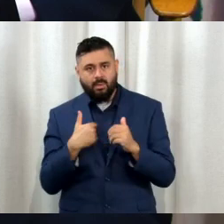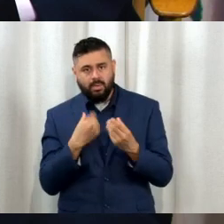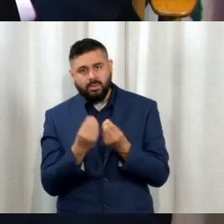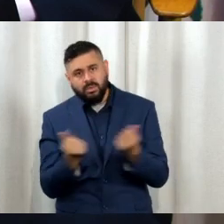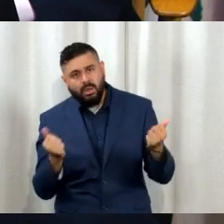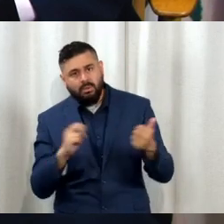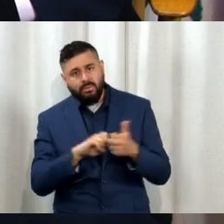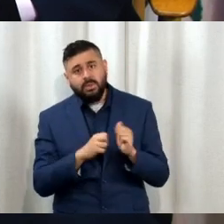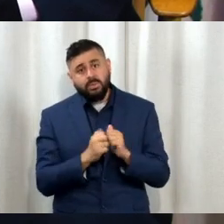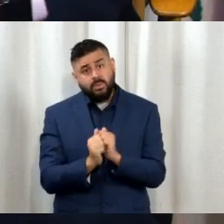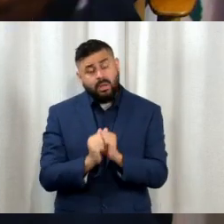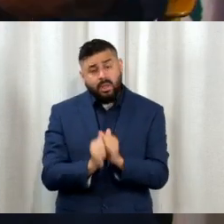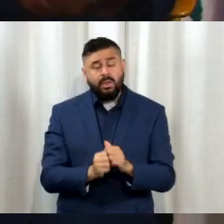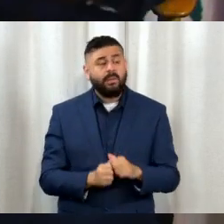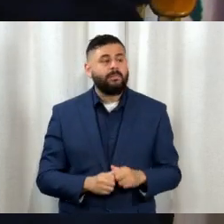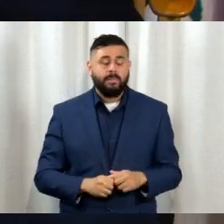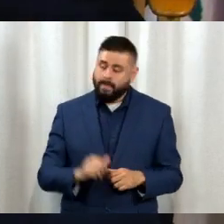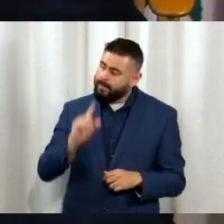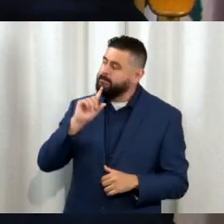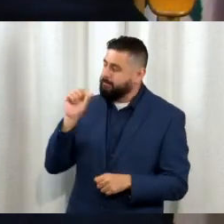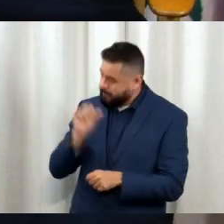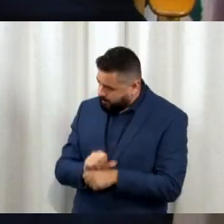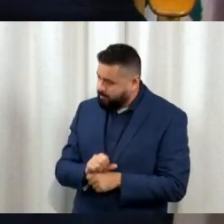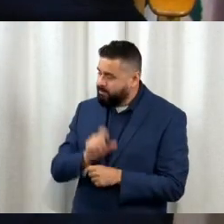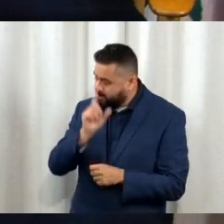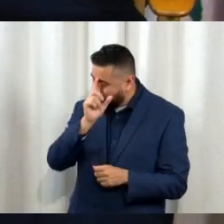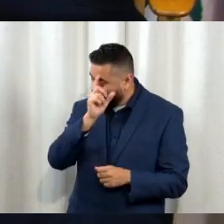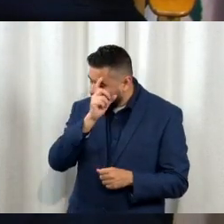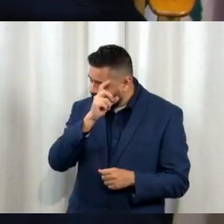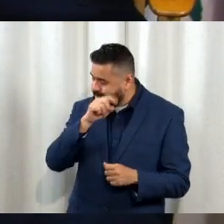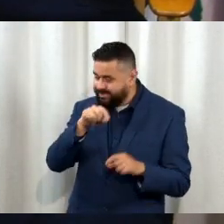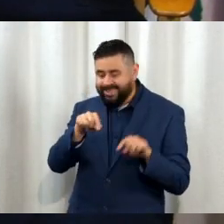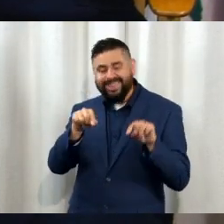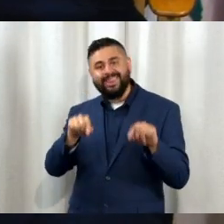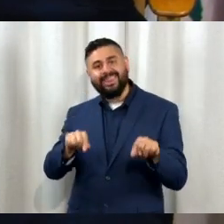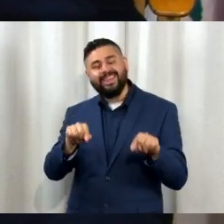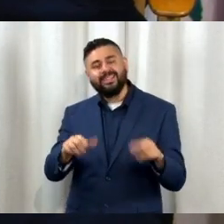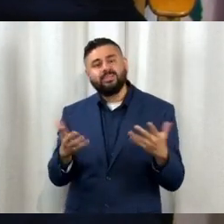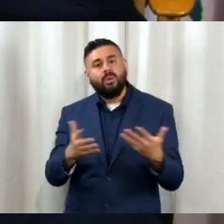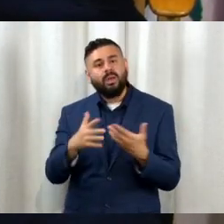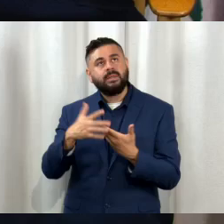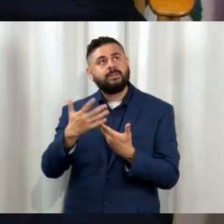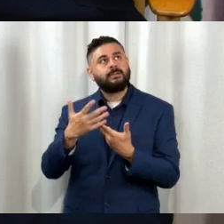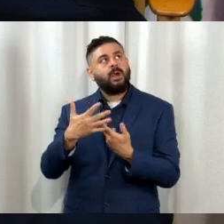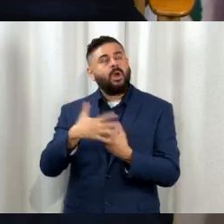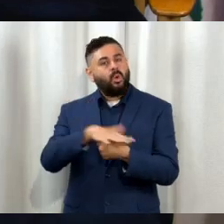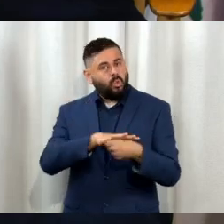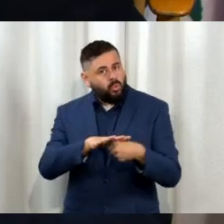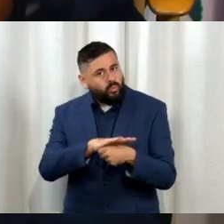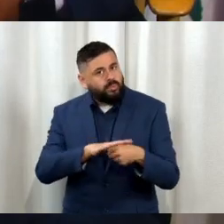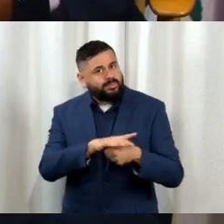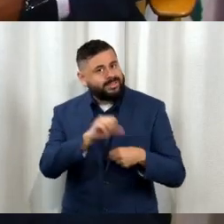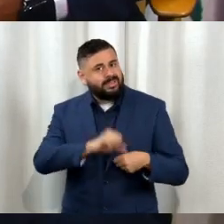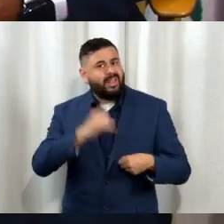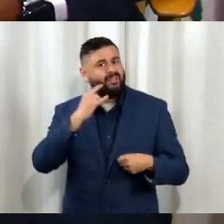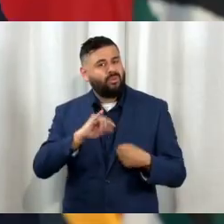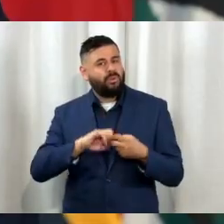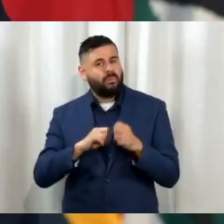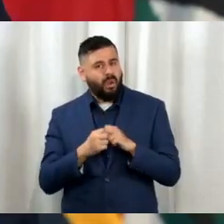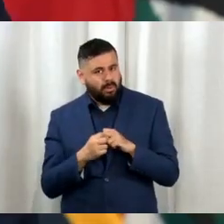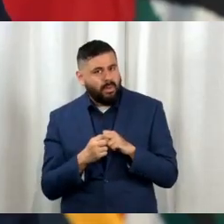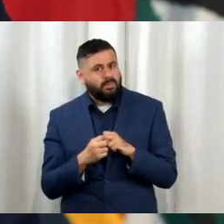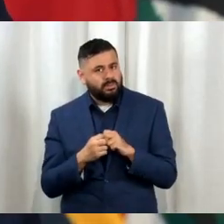issue together. Absolutely. And I couldn't agree more that this is certainly a regional problem and it requires regional